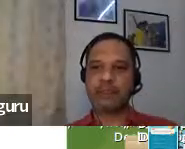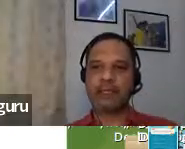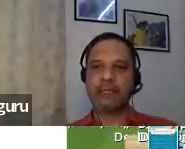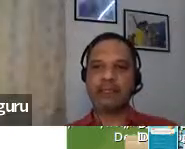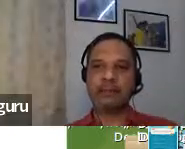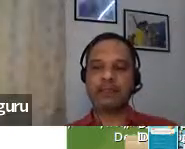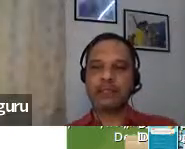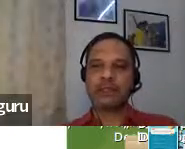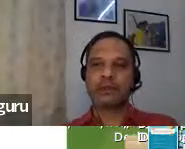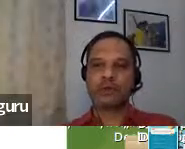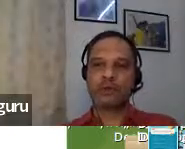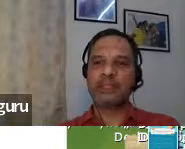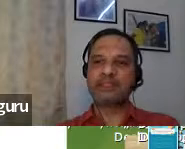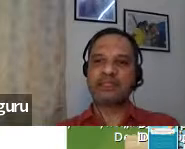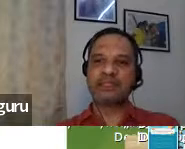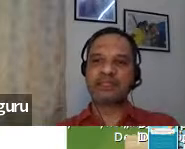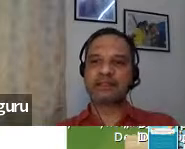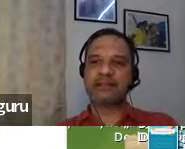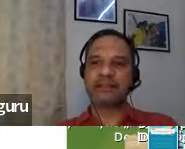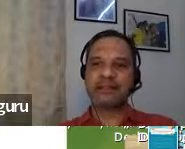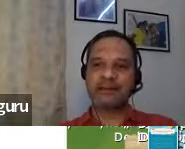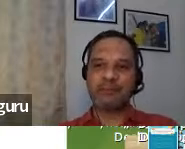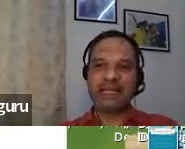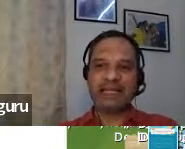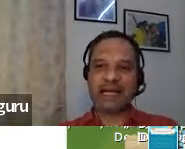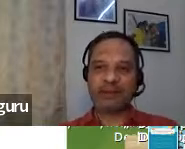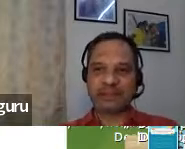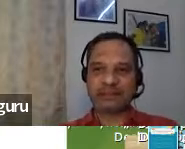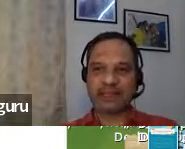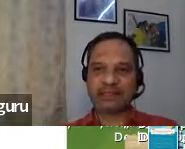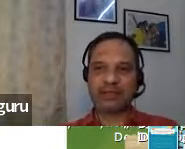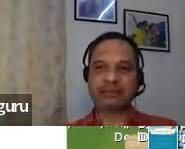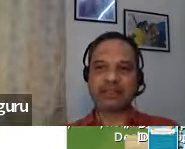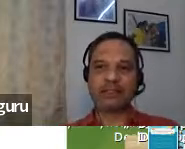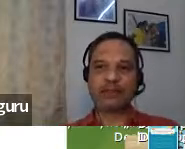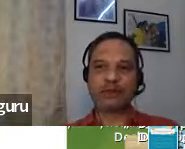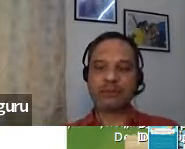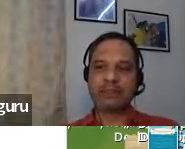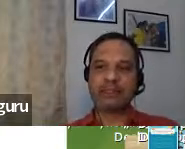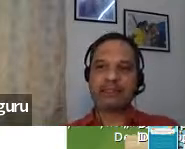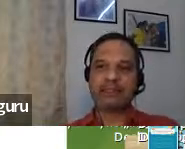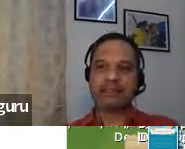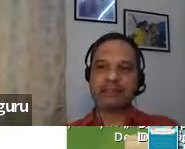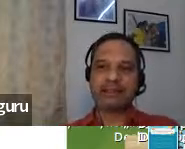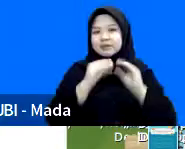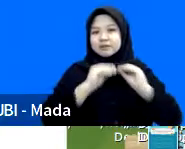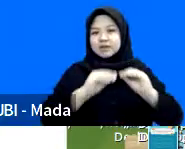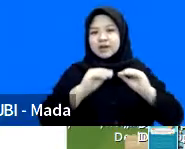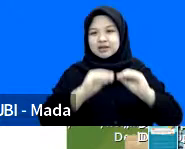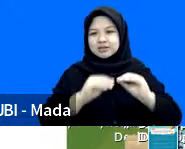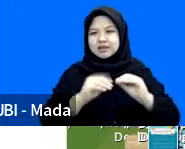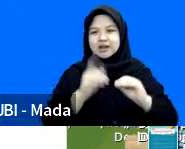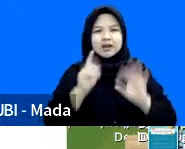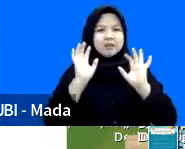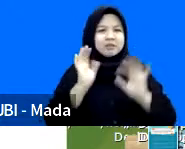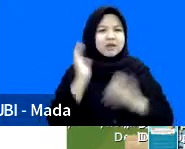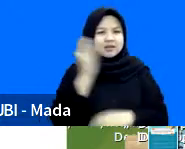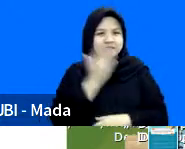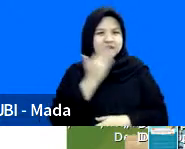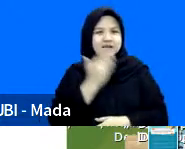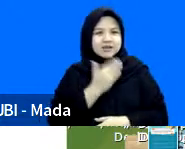here. Alia, guru means teacher in many languages. As far as I know, even